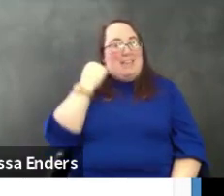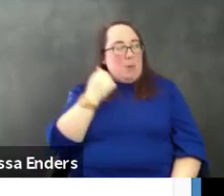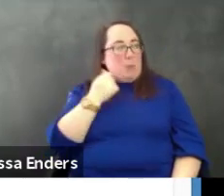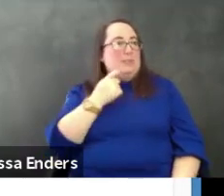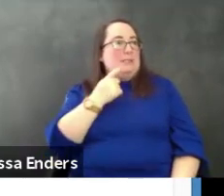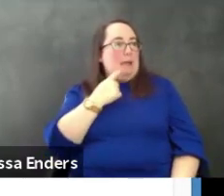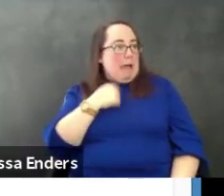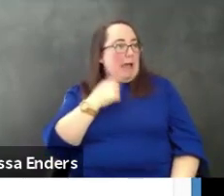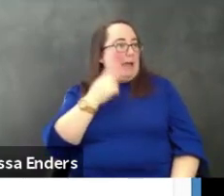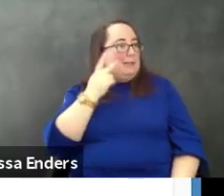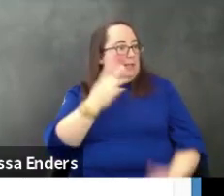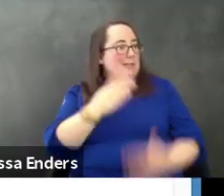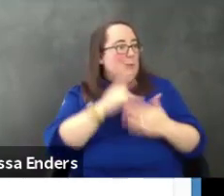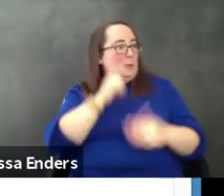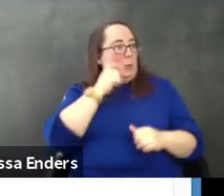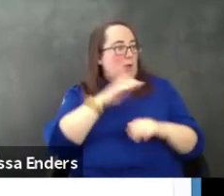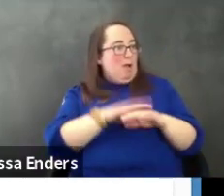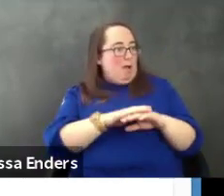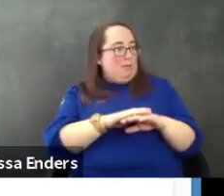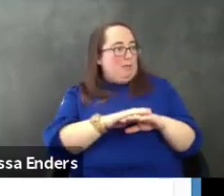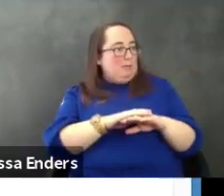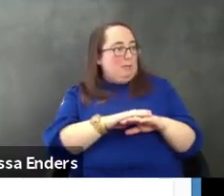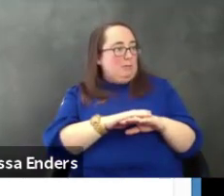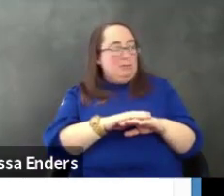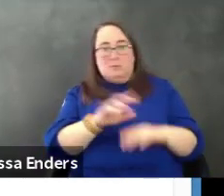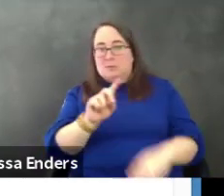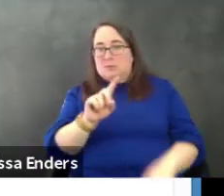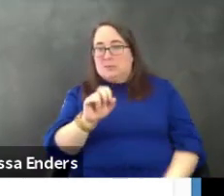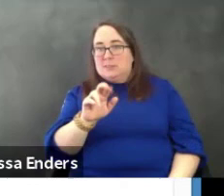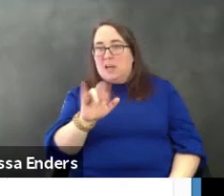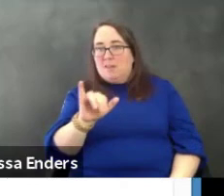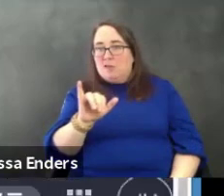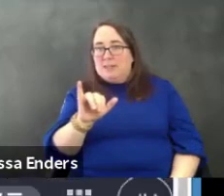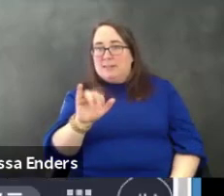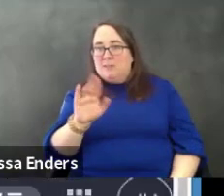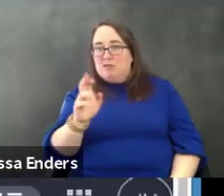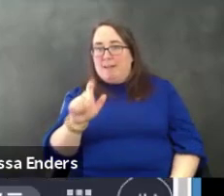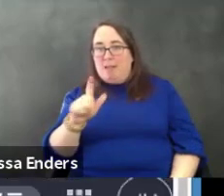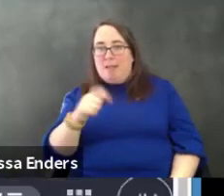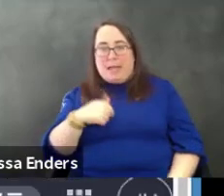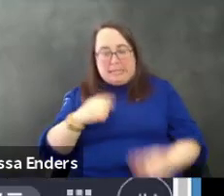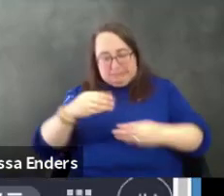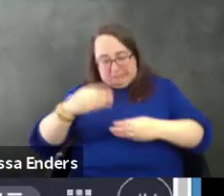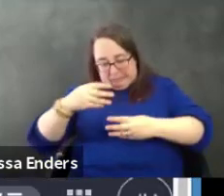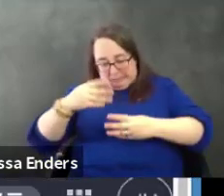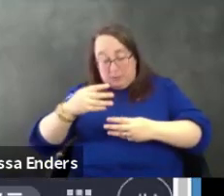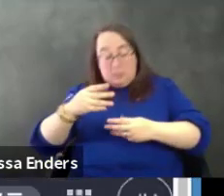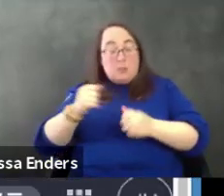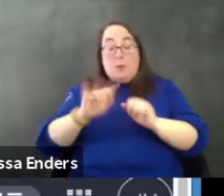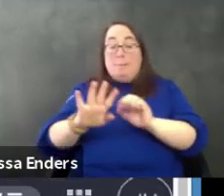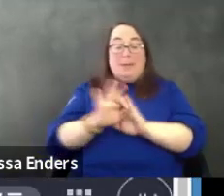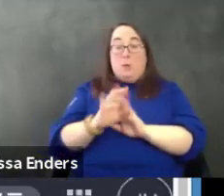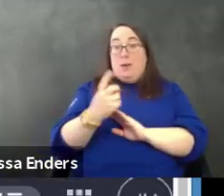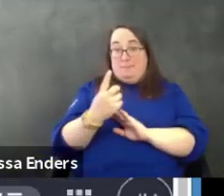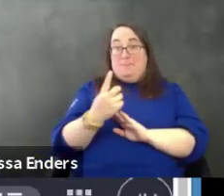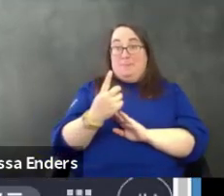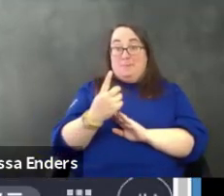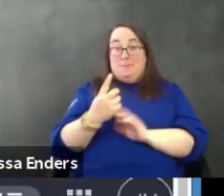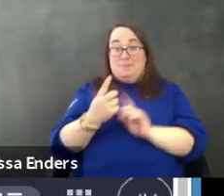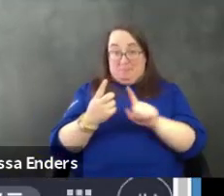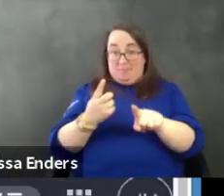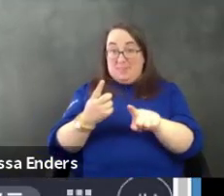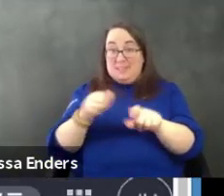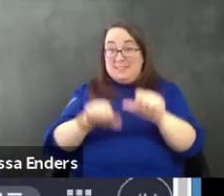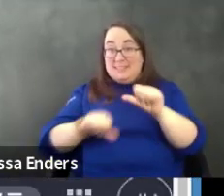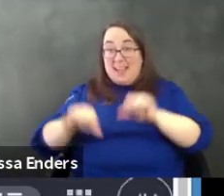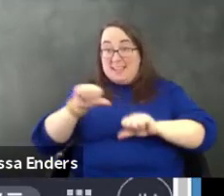some really cool on Discovery Channel, let's see if I can find that. I can drill down and do that. So what I'm going to do is I can pick a video. So for example, this science